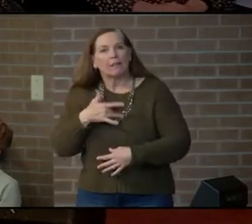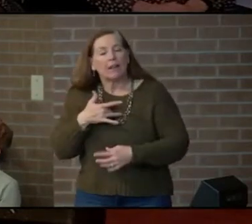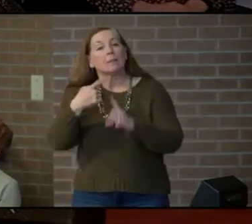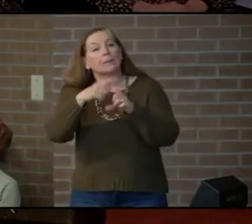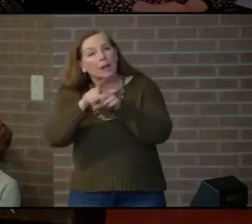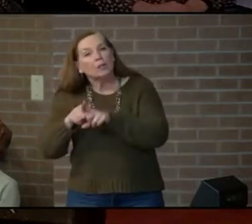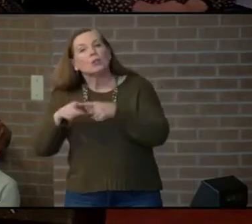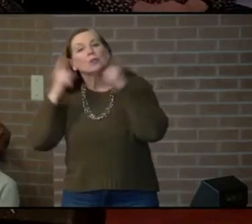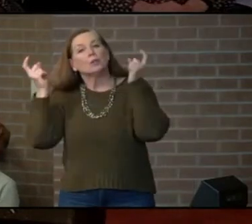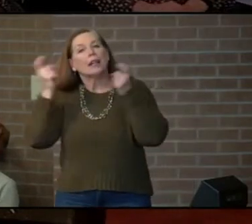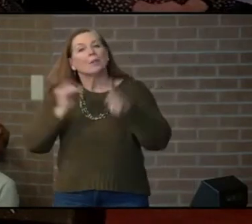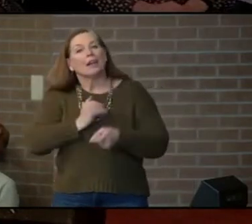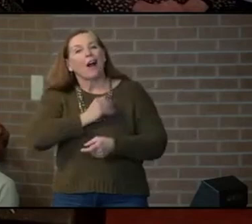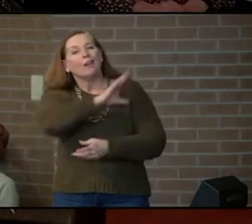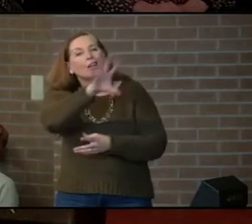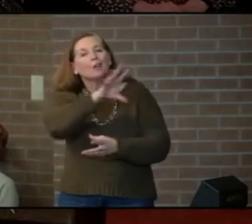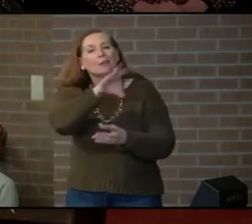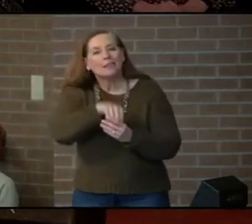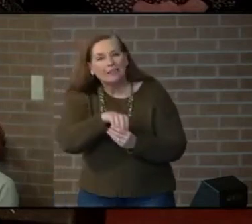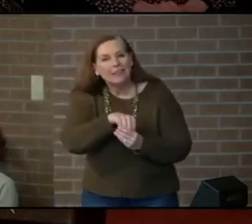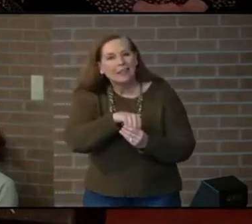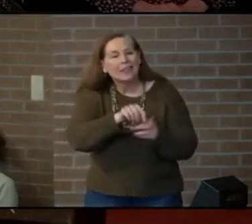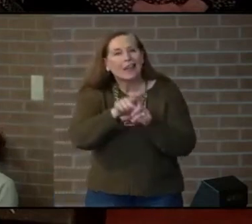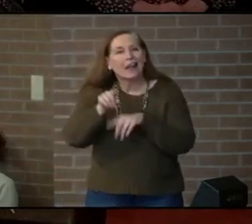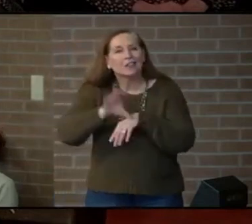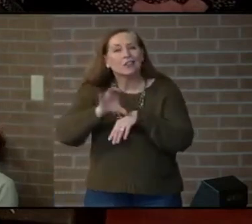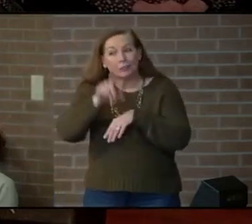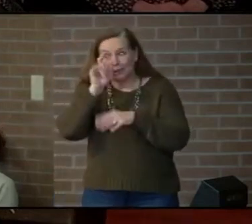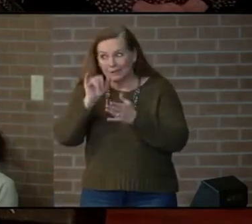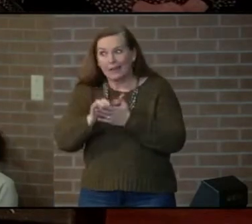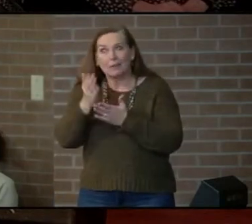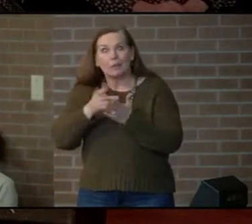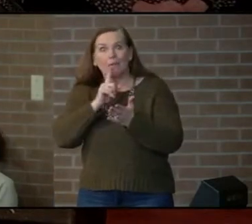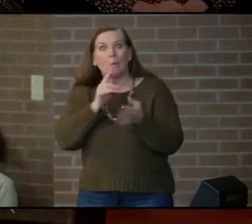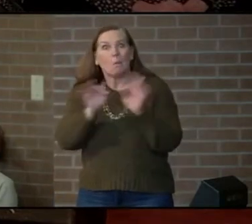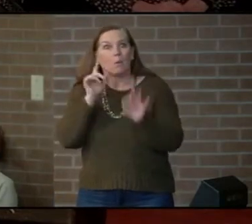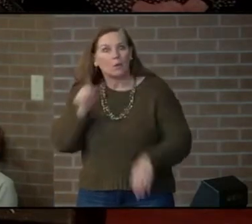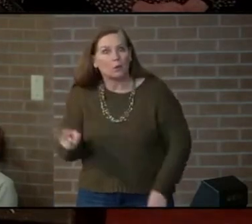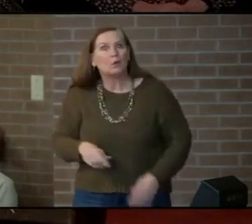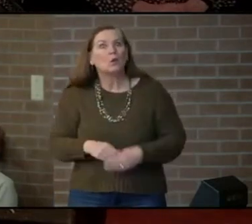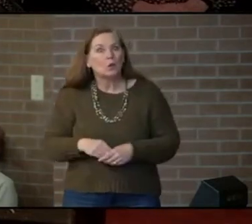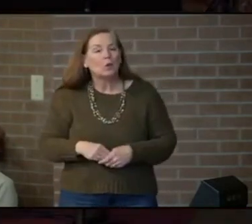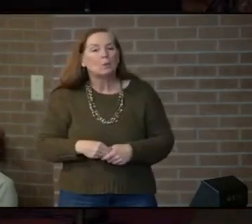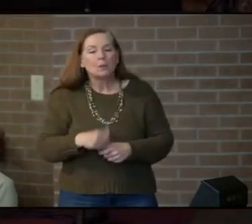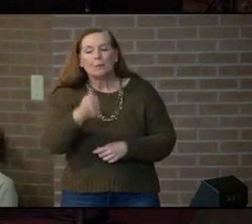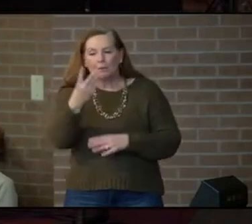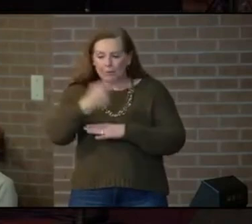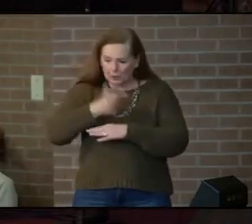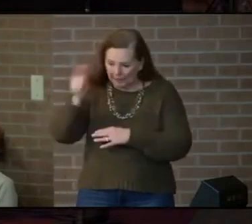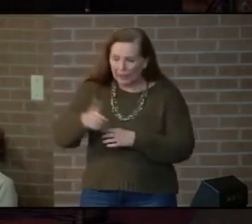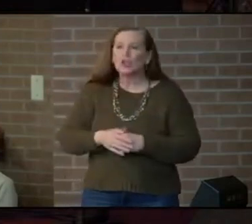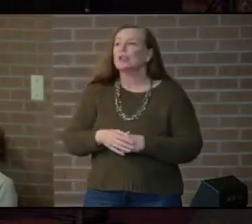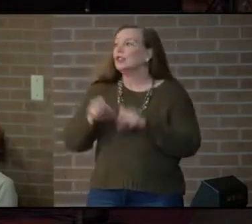to celebrate our inclusivity as a church, because that was something that was very important for her. So a few days later,